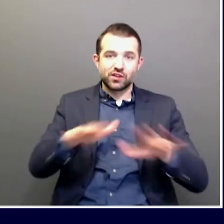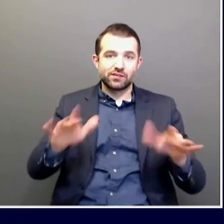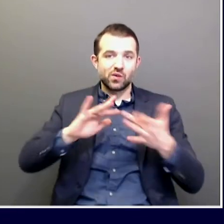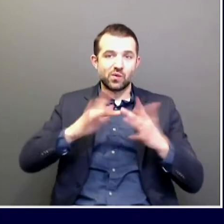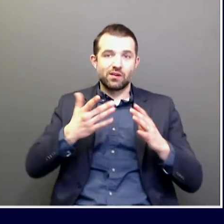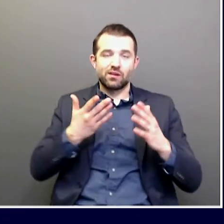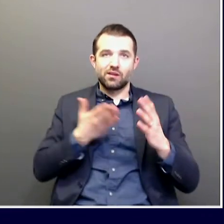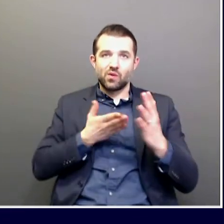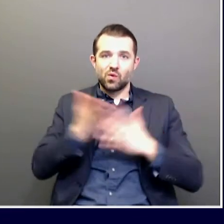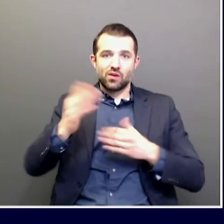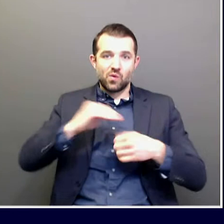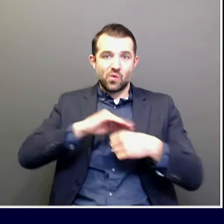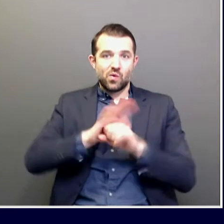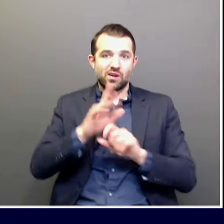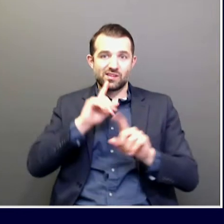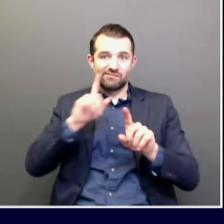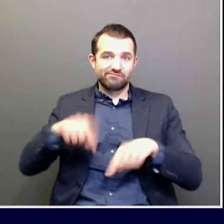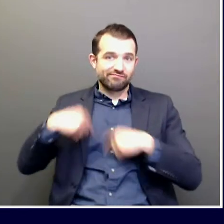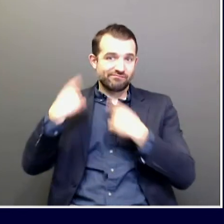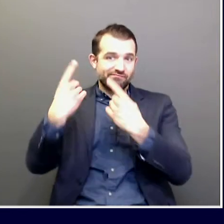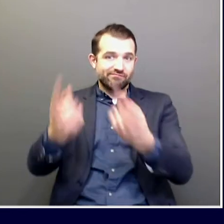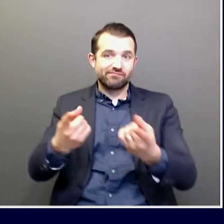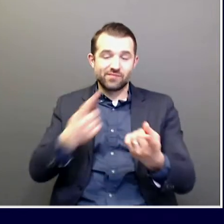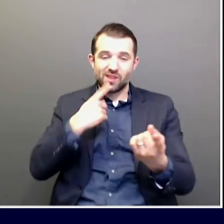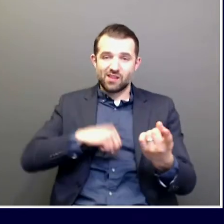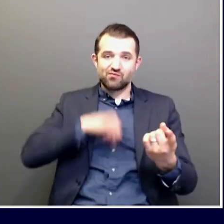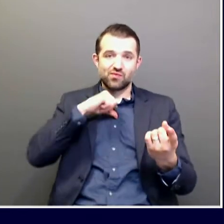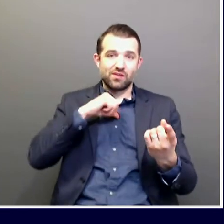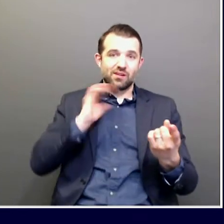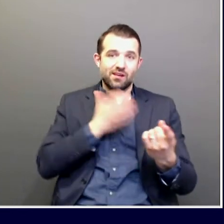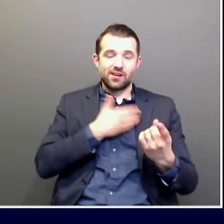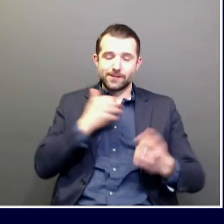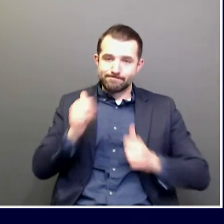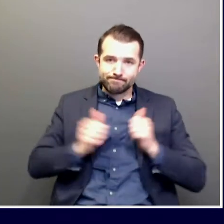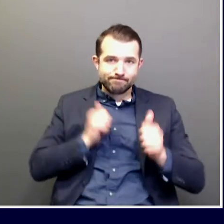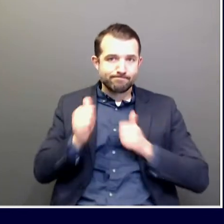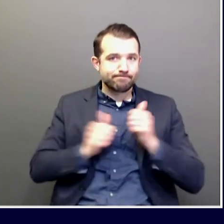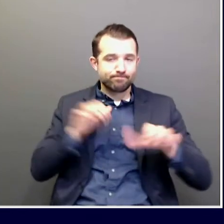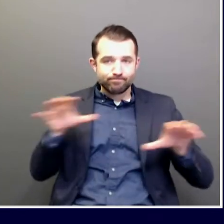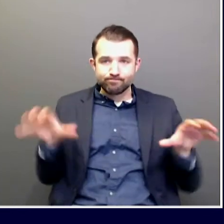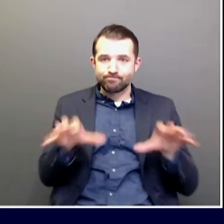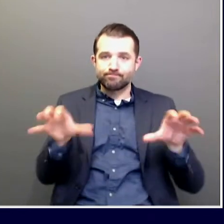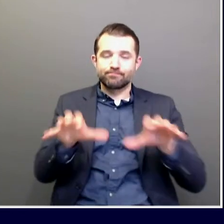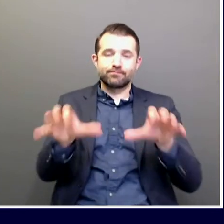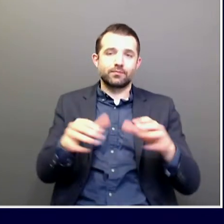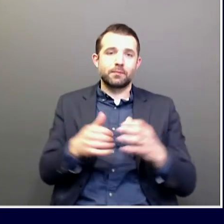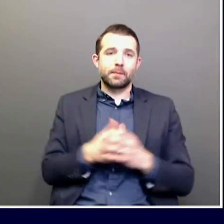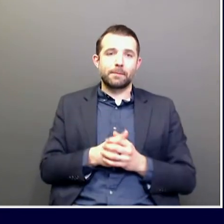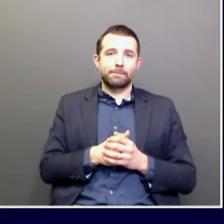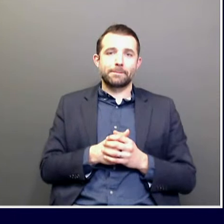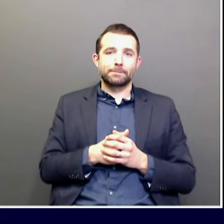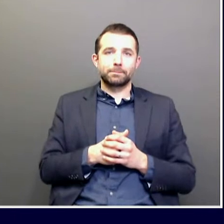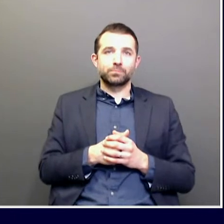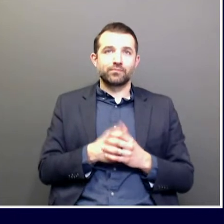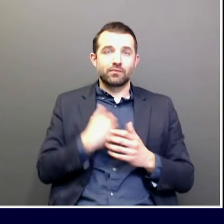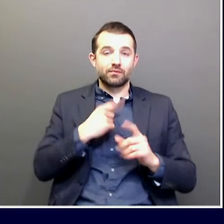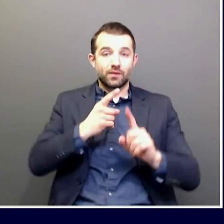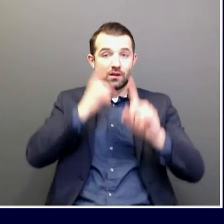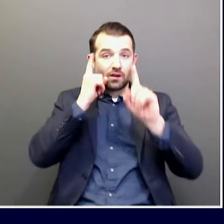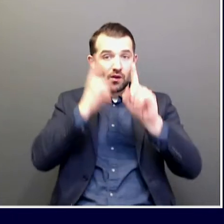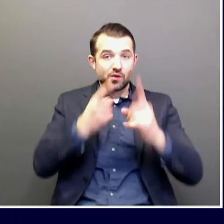able to connect kids with those services. And indeed, we learned that some people prefer telehealth to physical